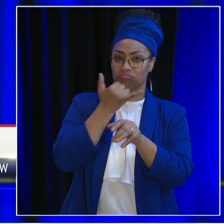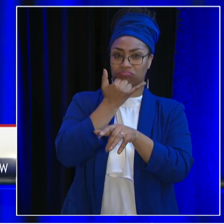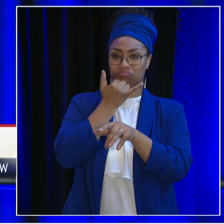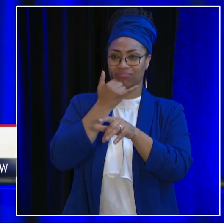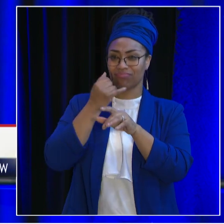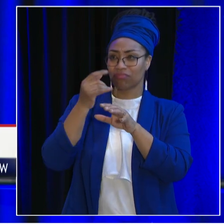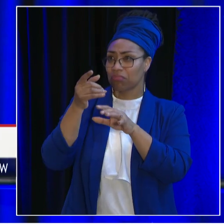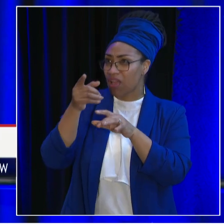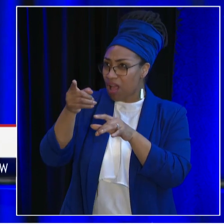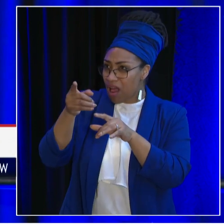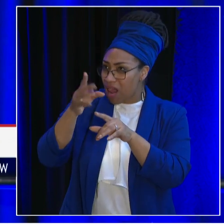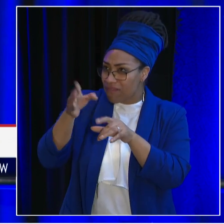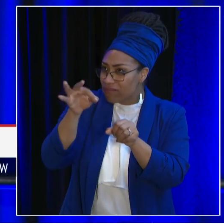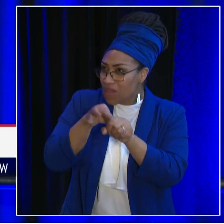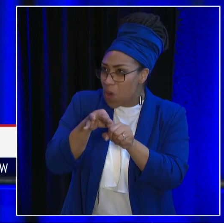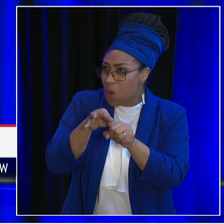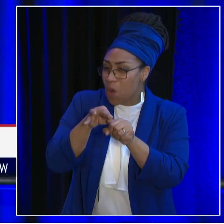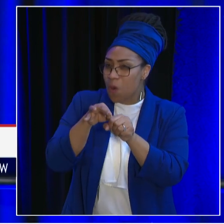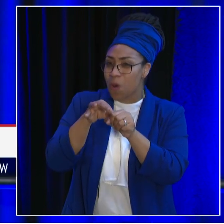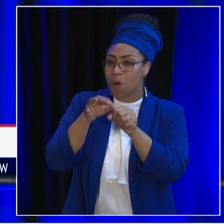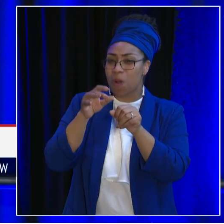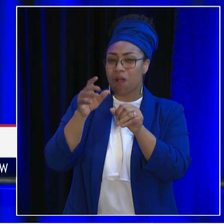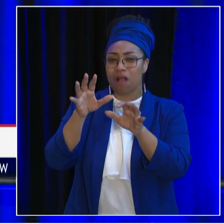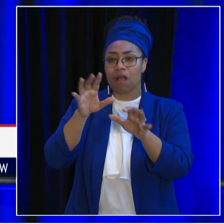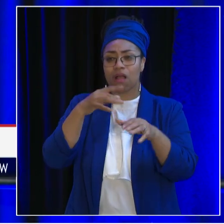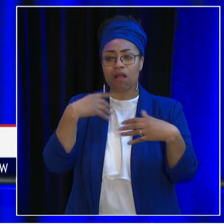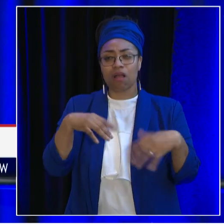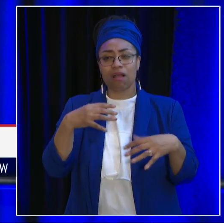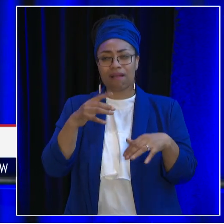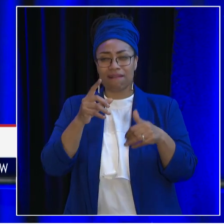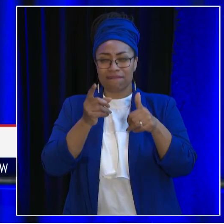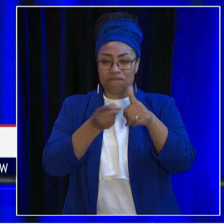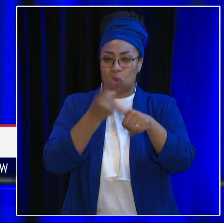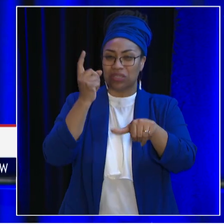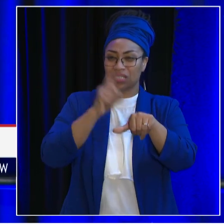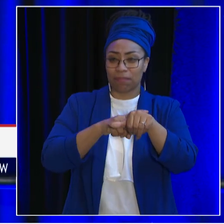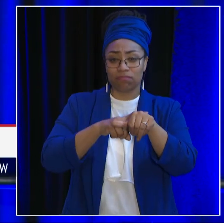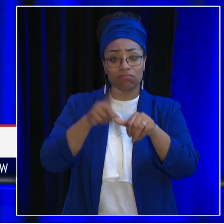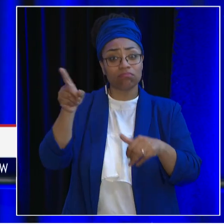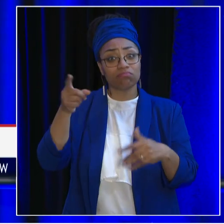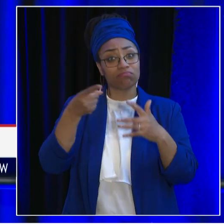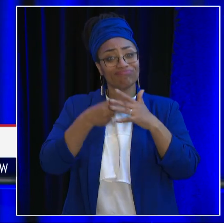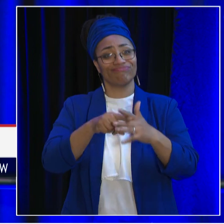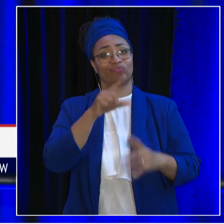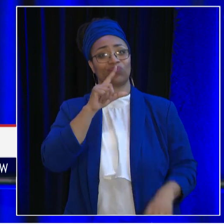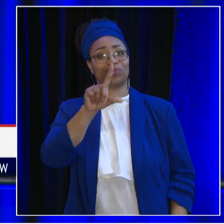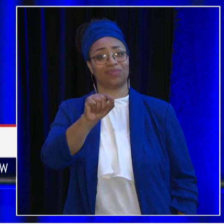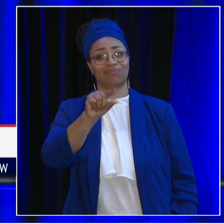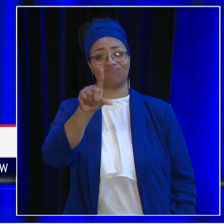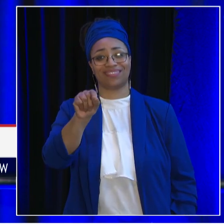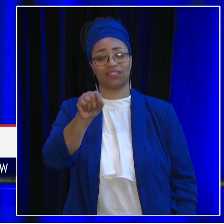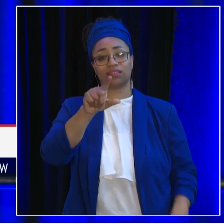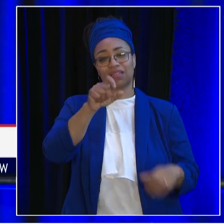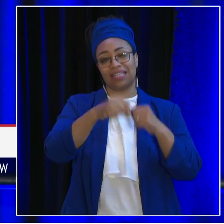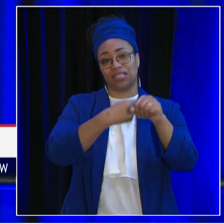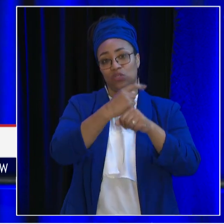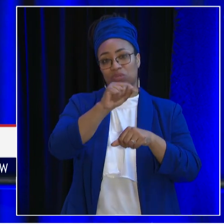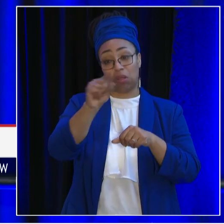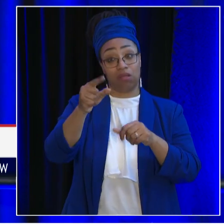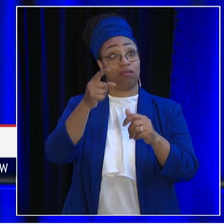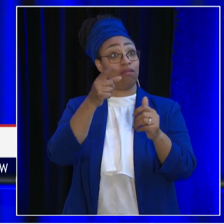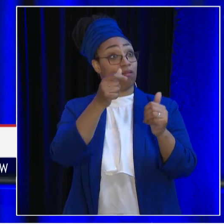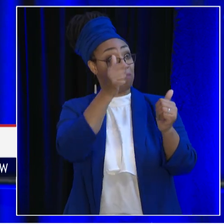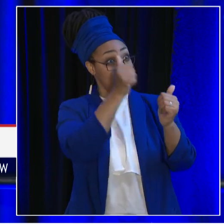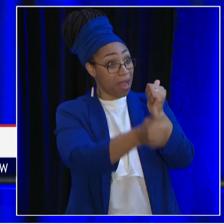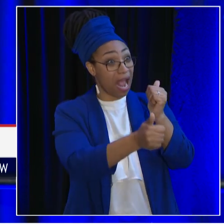about 47 now. The first time he ever voted was in 2020 because Amendment 4 passed. And I remember when I was thinking